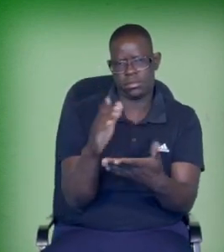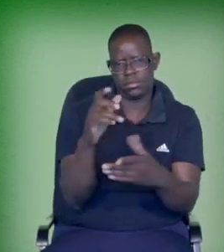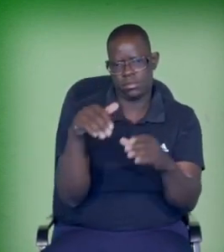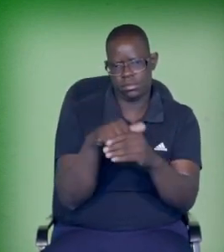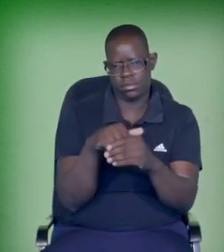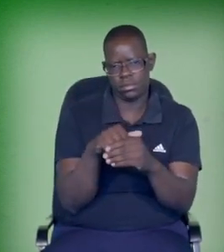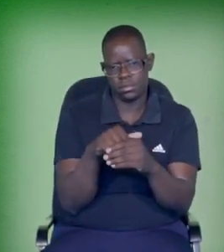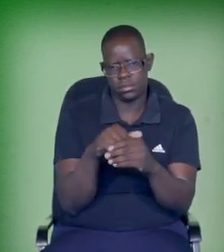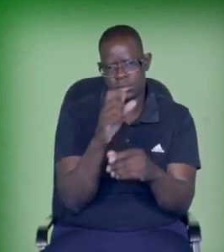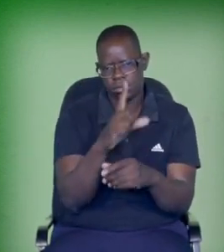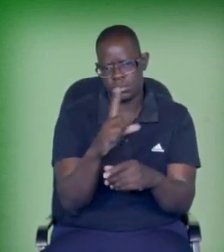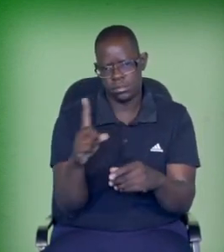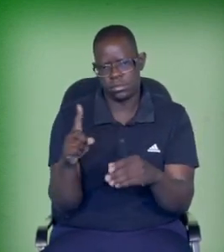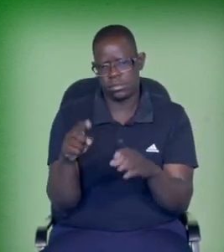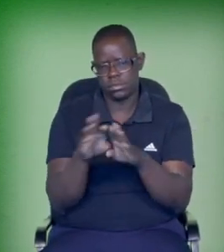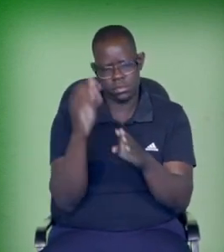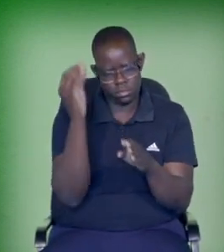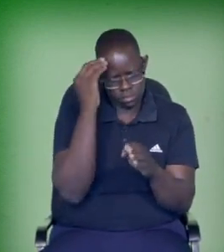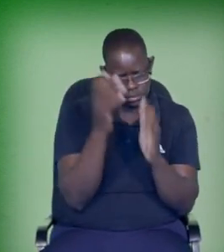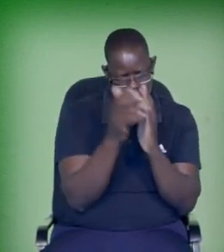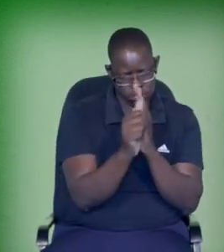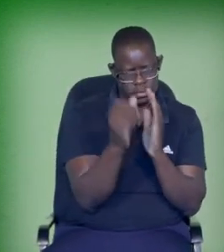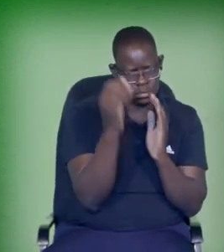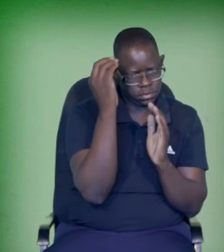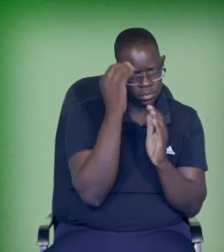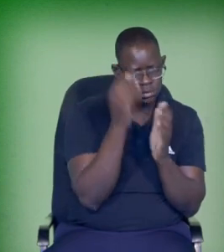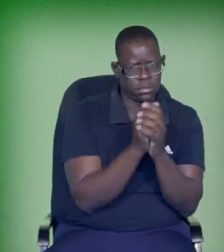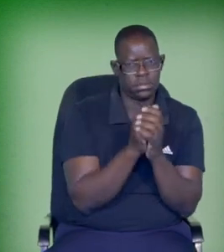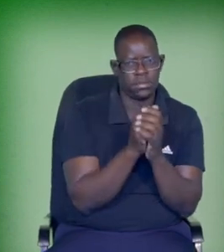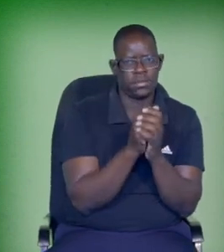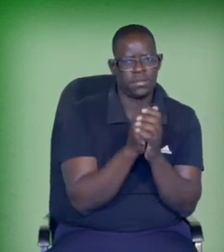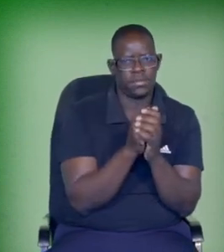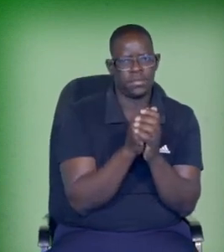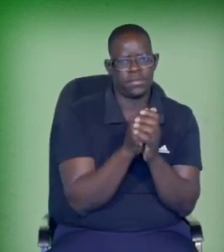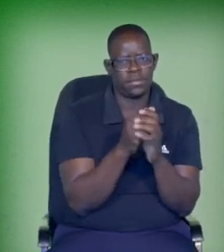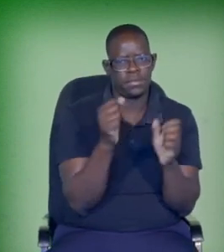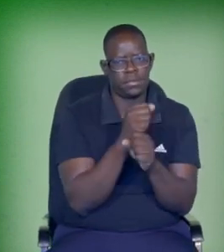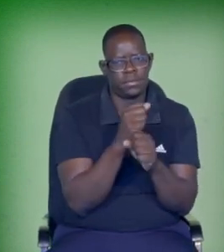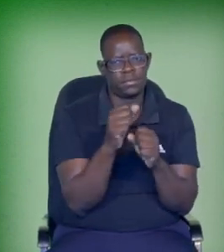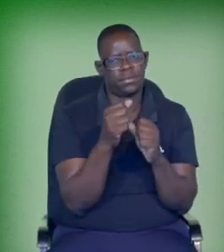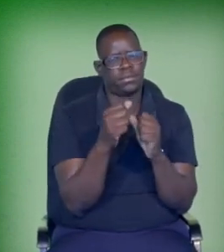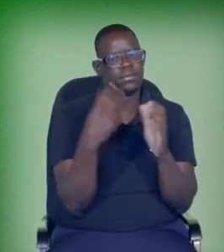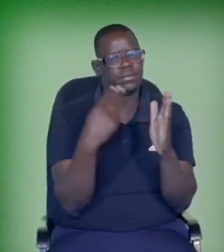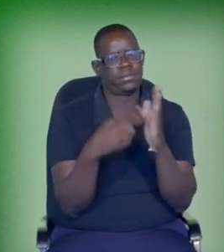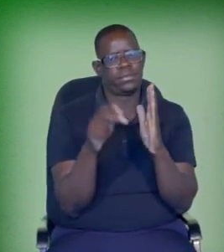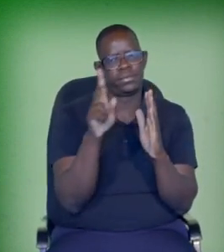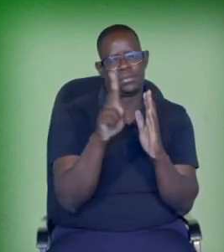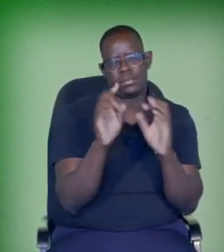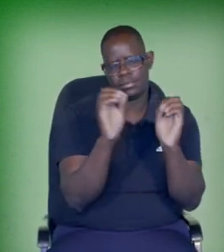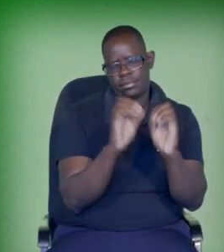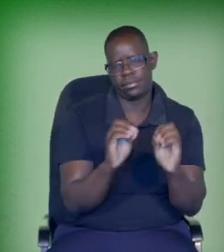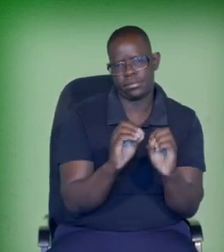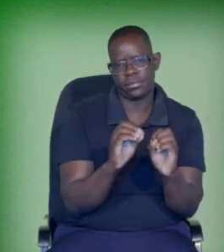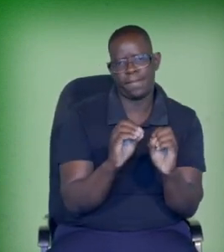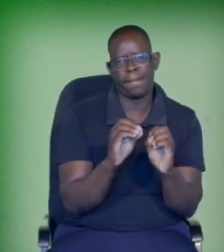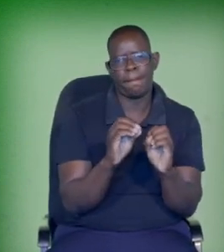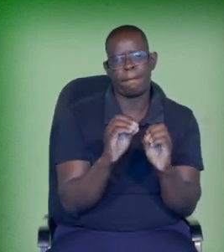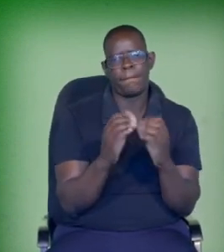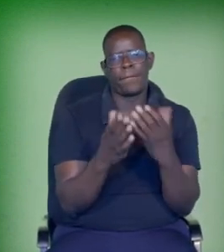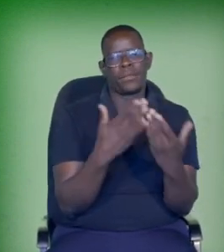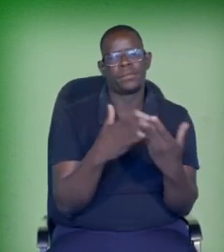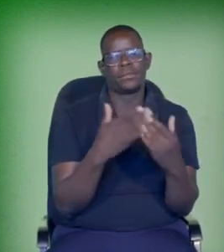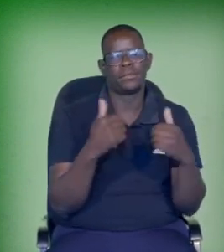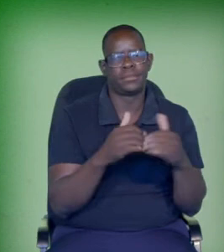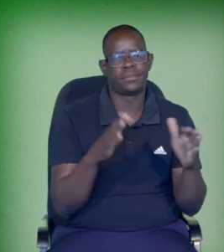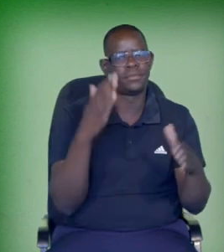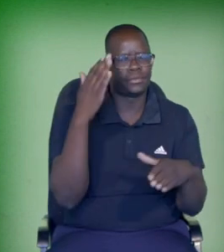partners. Each partner can do what he knows best. A partnership still does not have any legal personality. It is still easy to